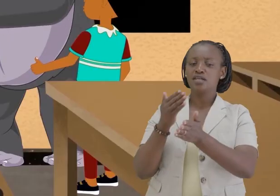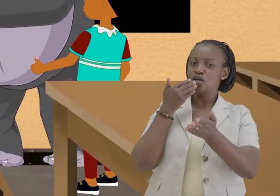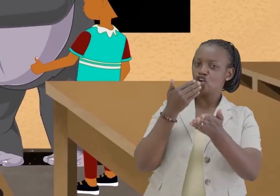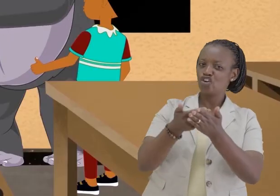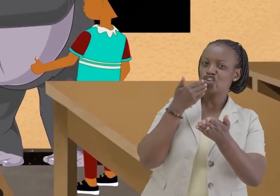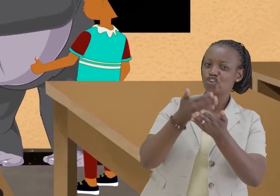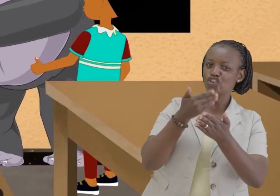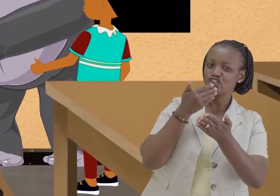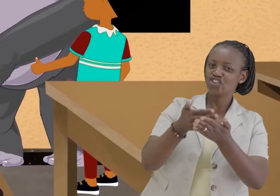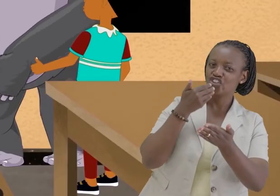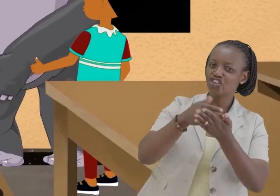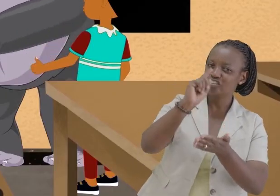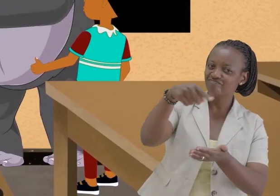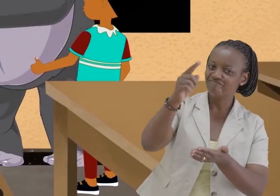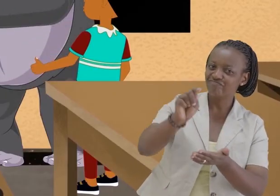side.